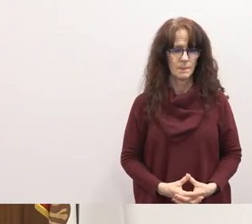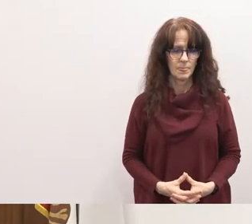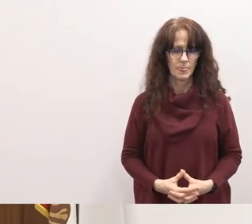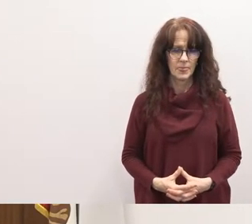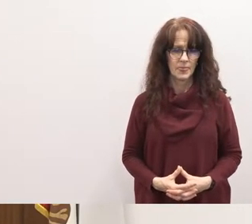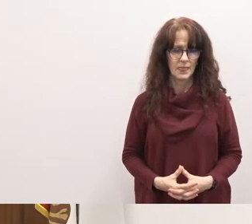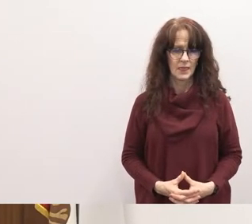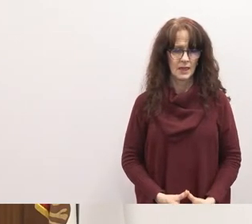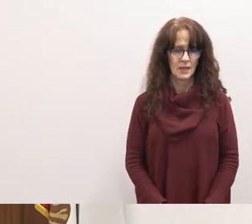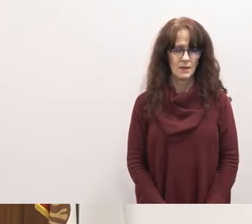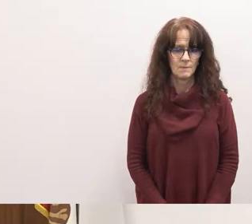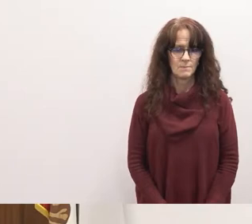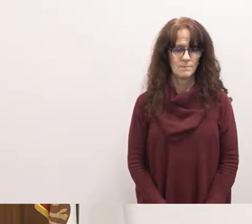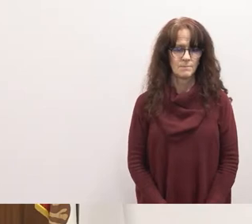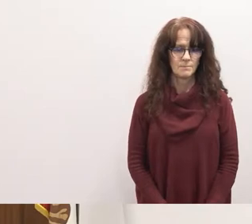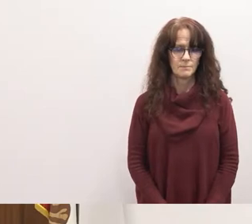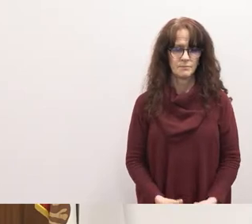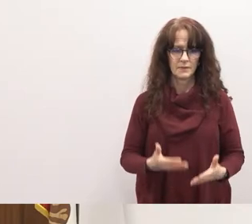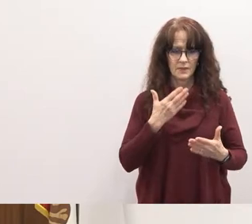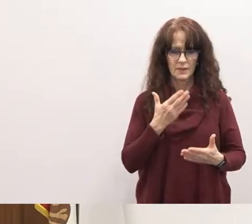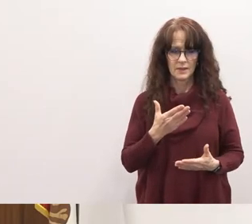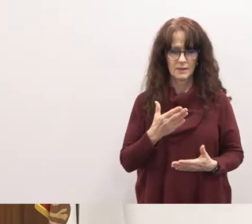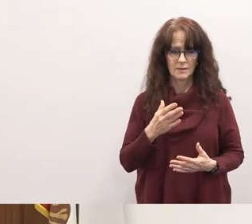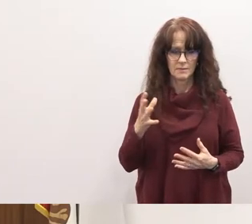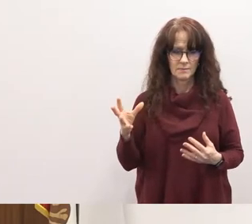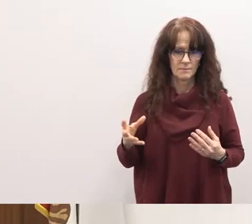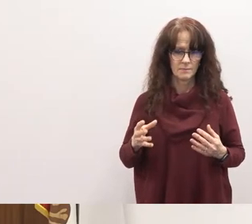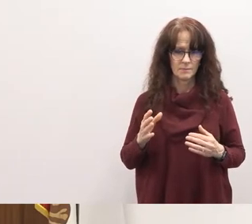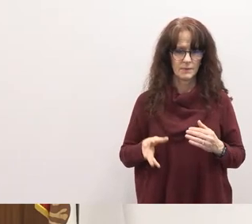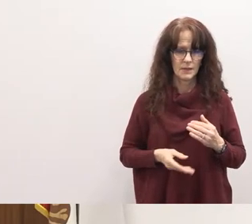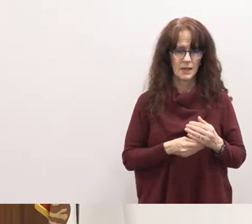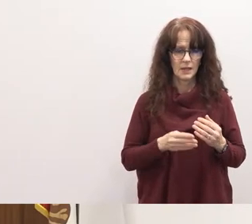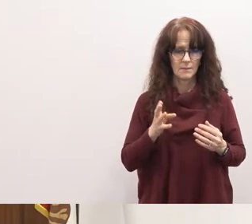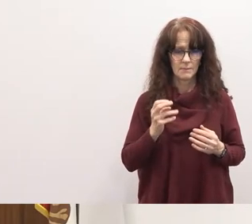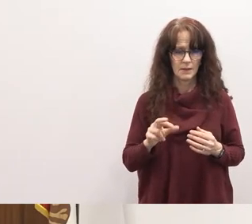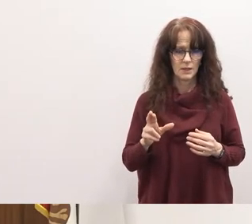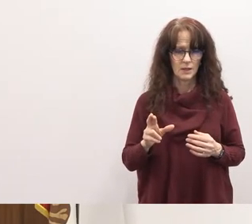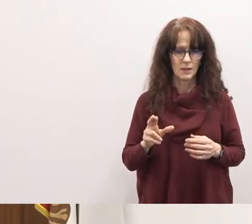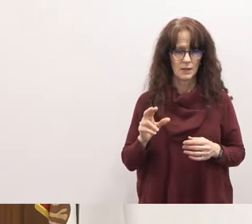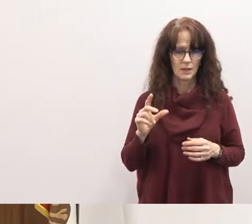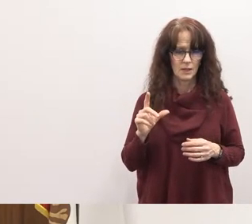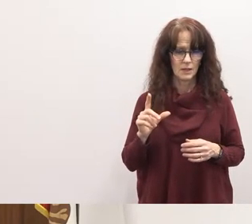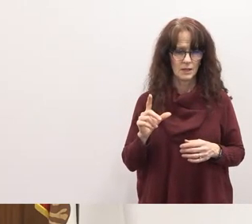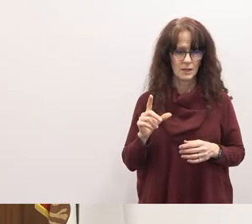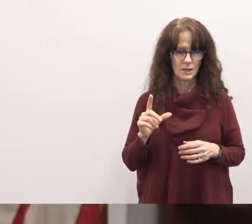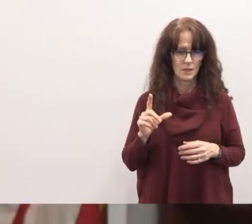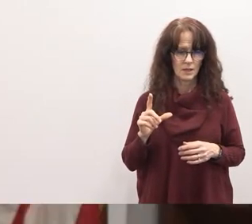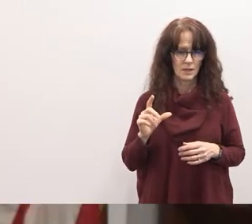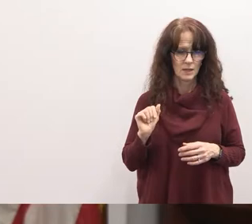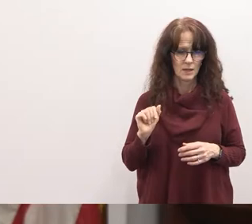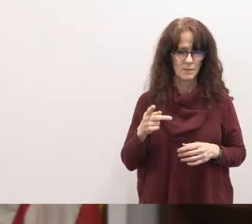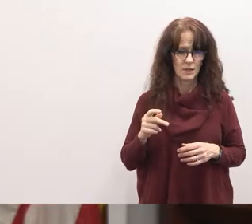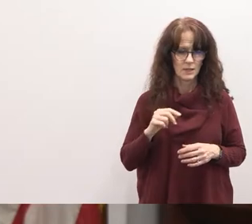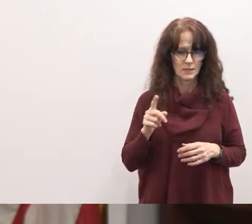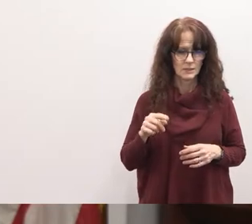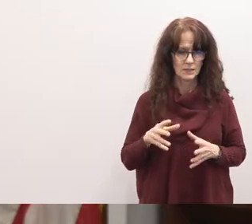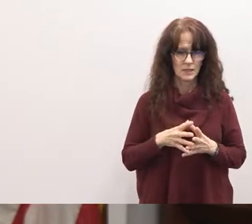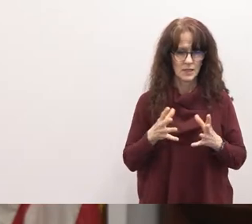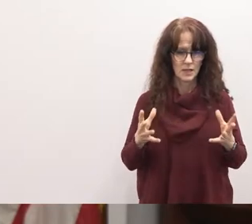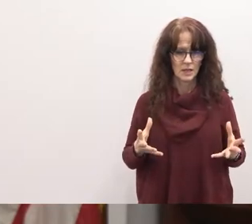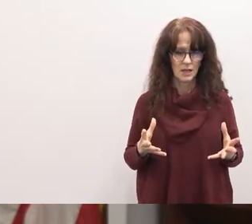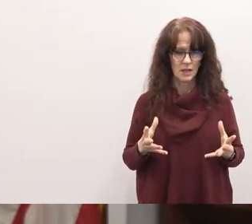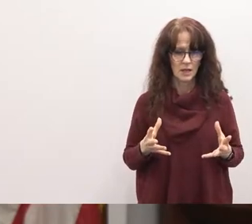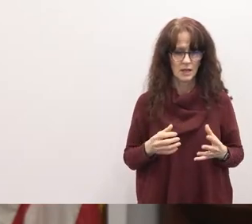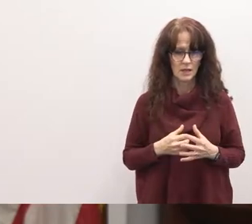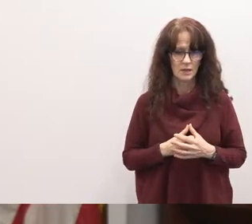Benitez. Thank you, Madam Chair. Just going to build on Mr. Miller's and Ms. Lopez's comments. We had a lot right